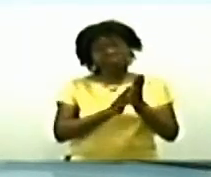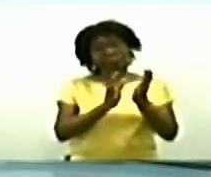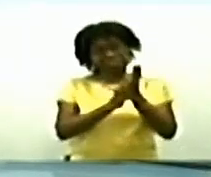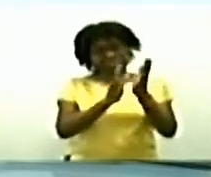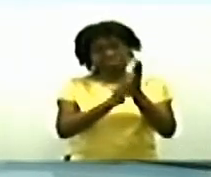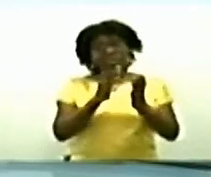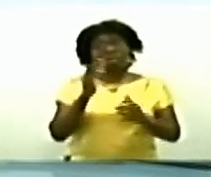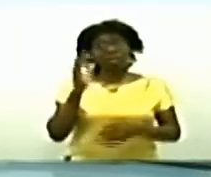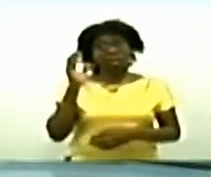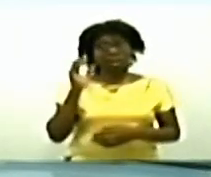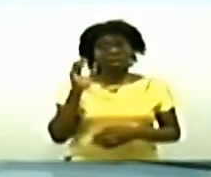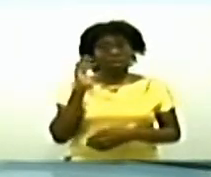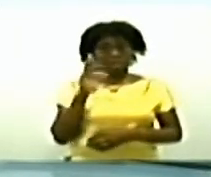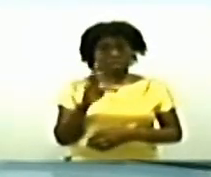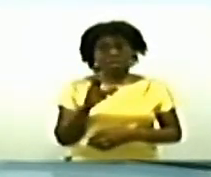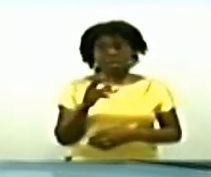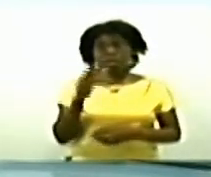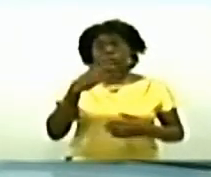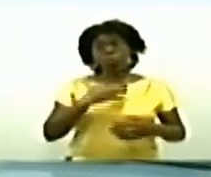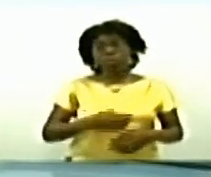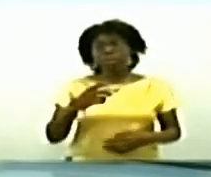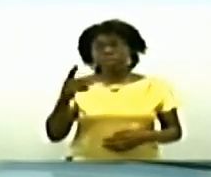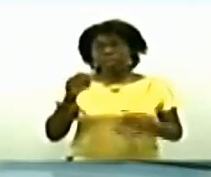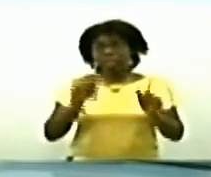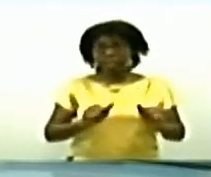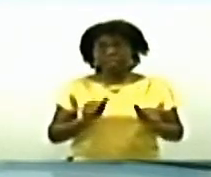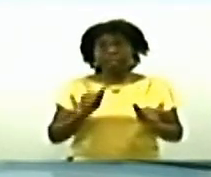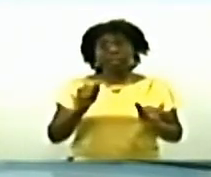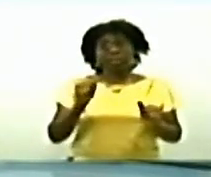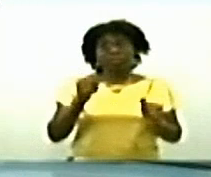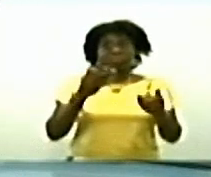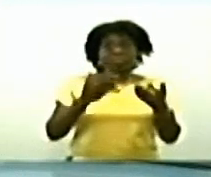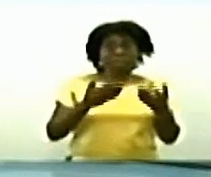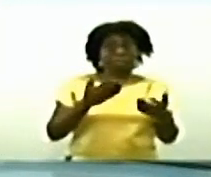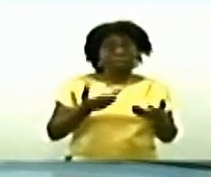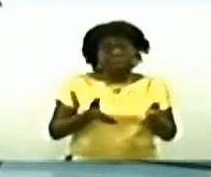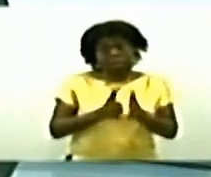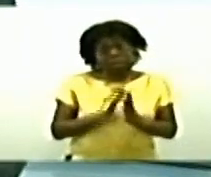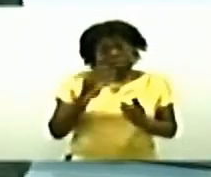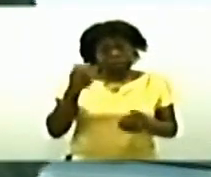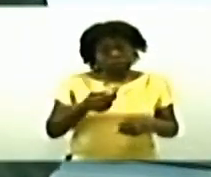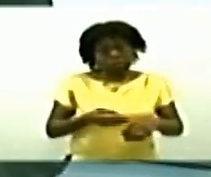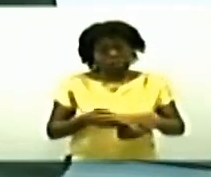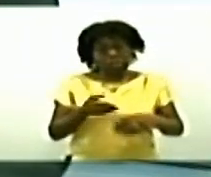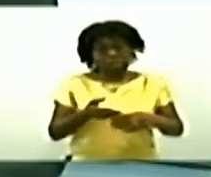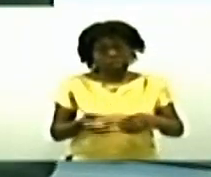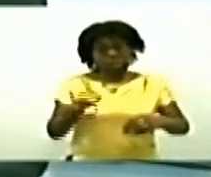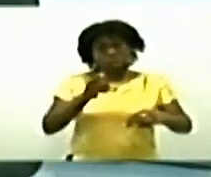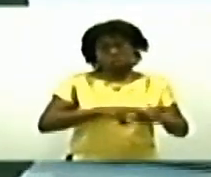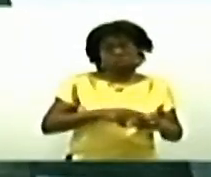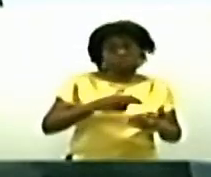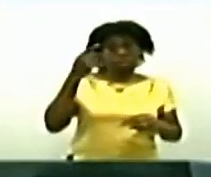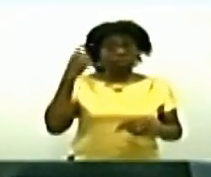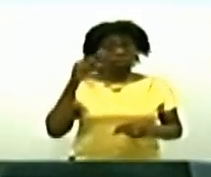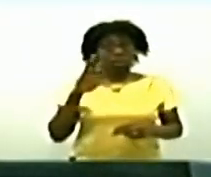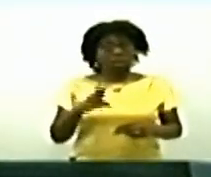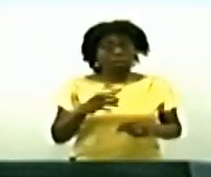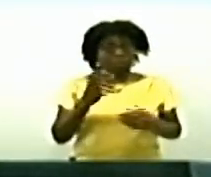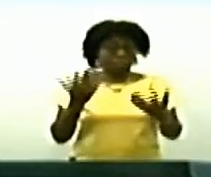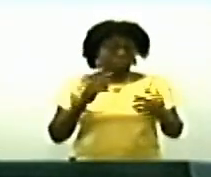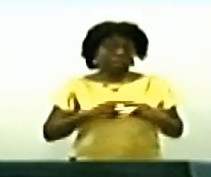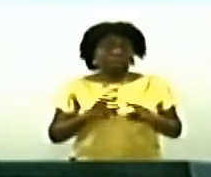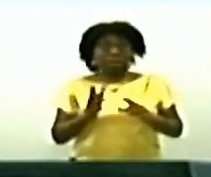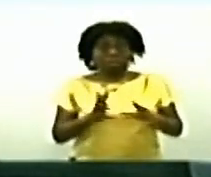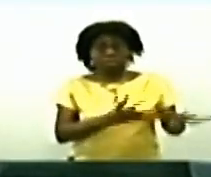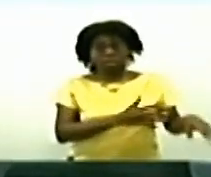her. I wish there was some way I can maybe advocate for an increase for her, but I'll probably leave that for the Labour rep. I do not want to take